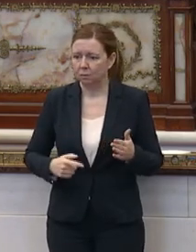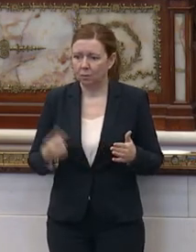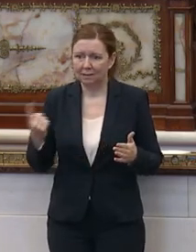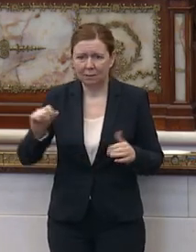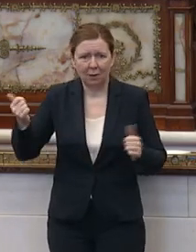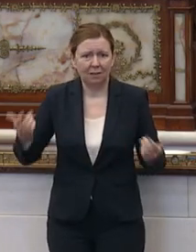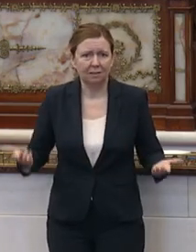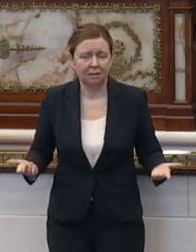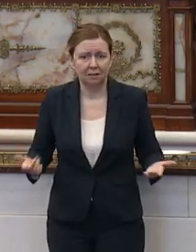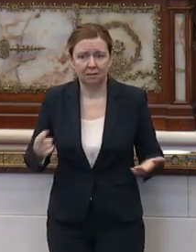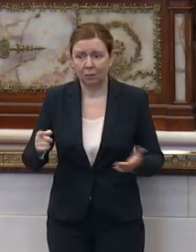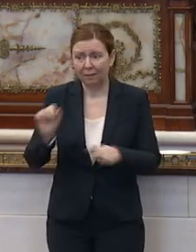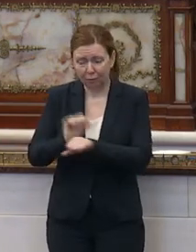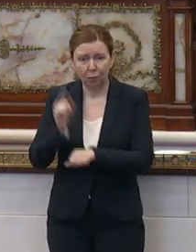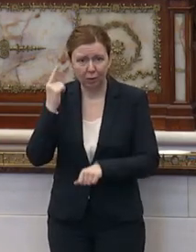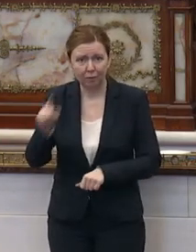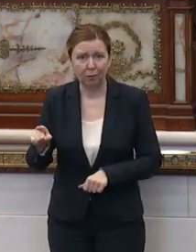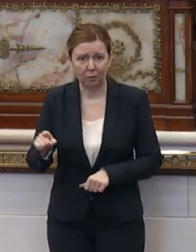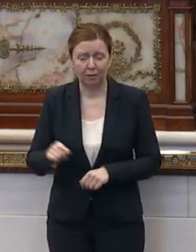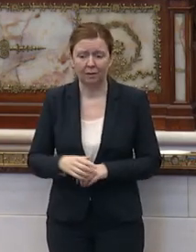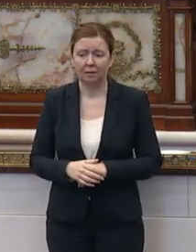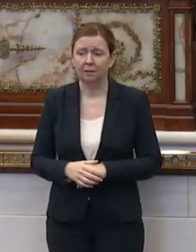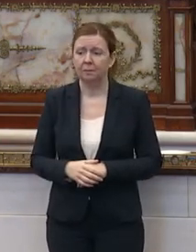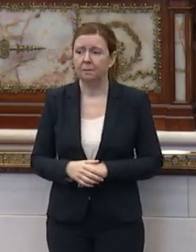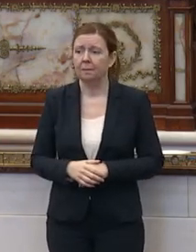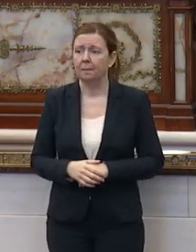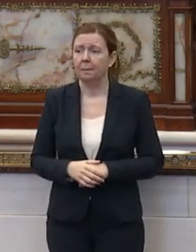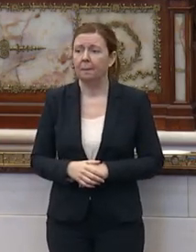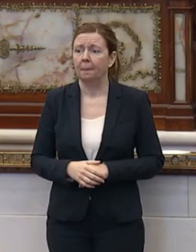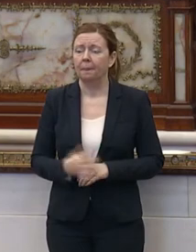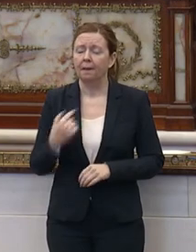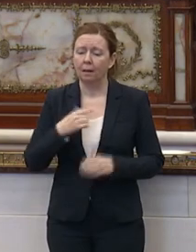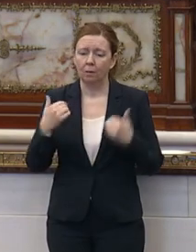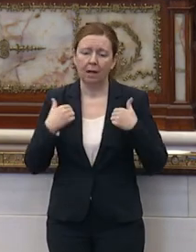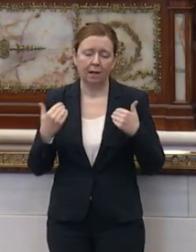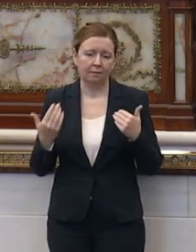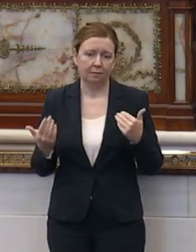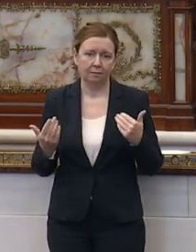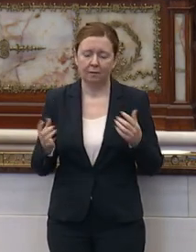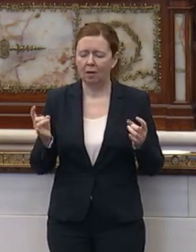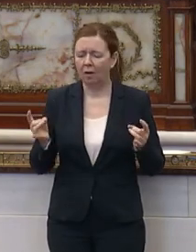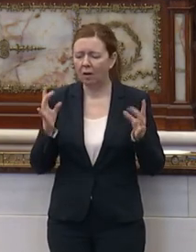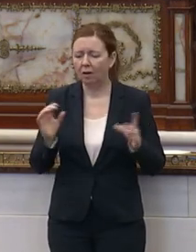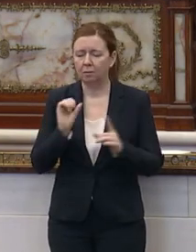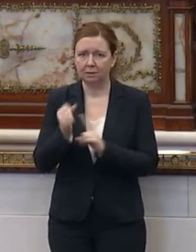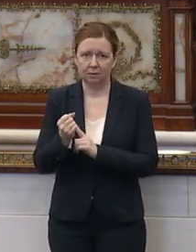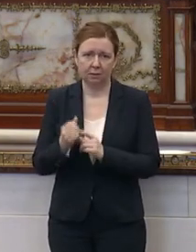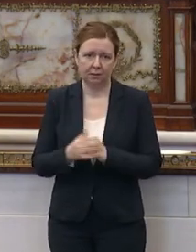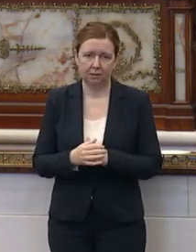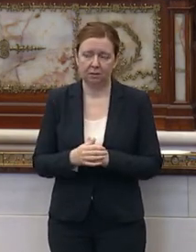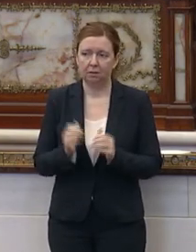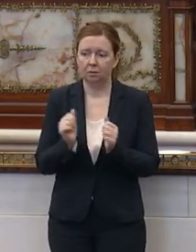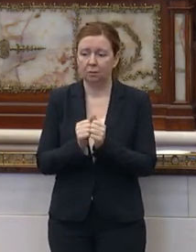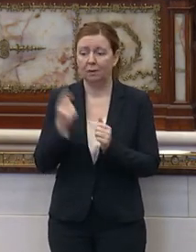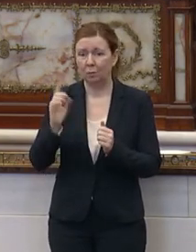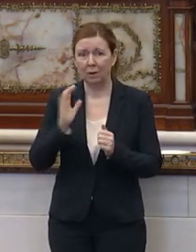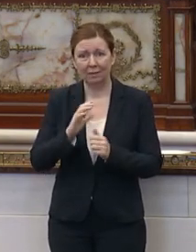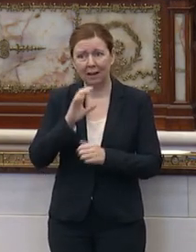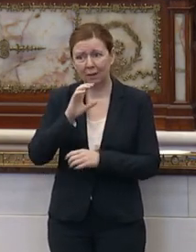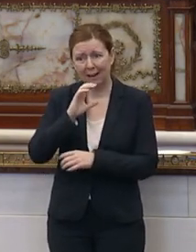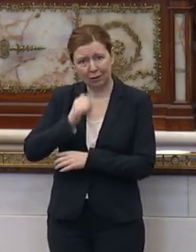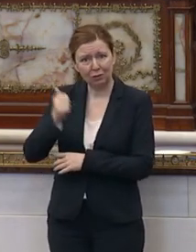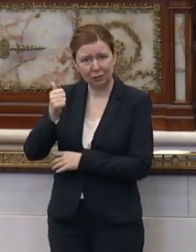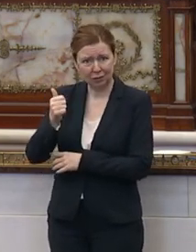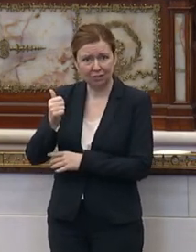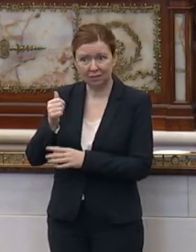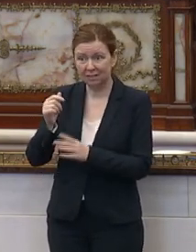someone else's, what they have worked for. And, you know, so we have this horrible situation with one of our elders